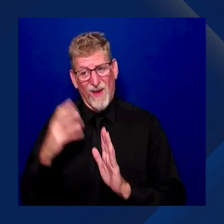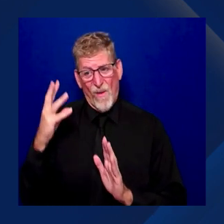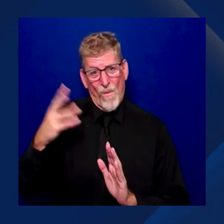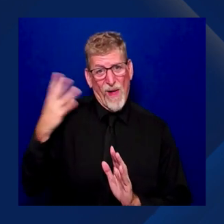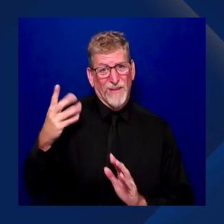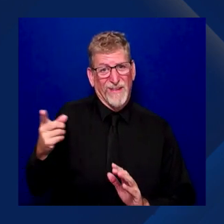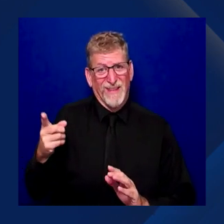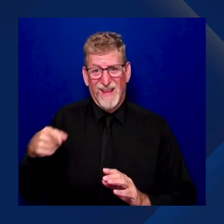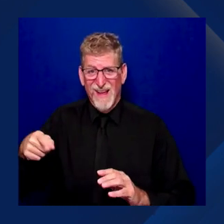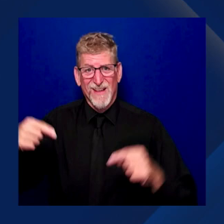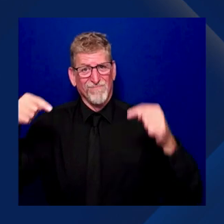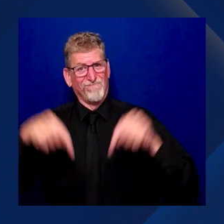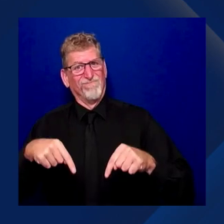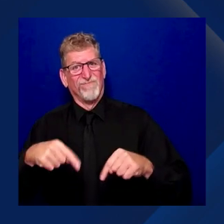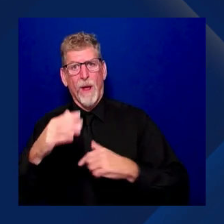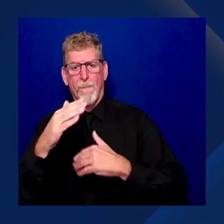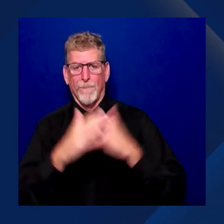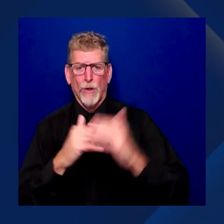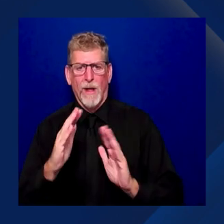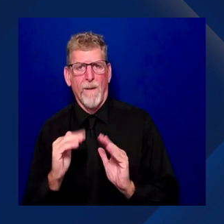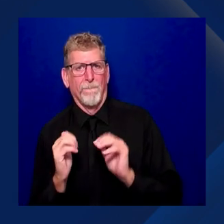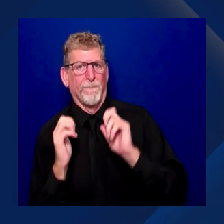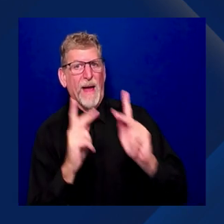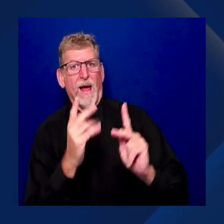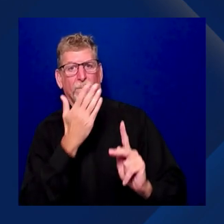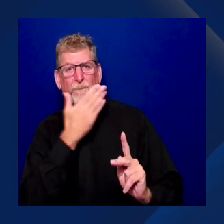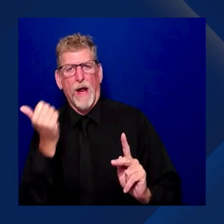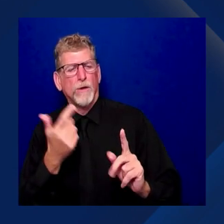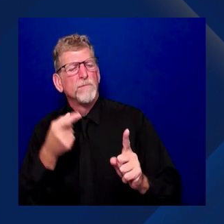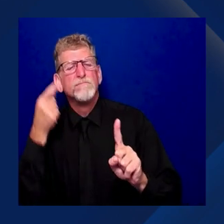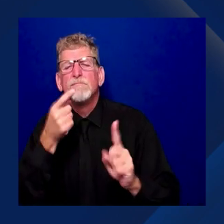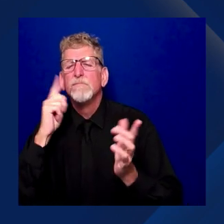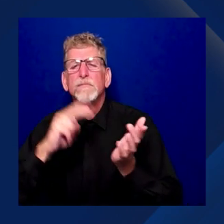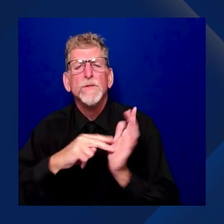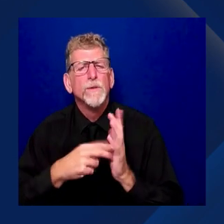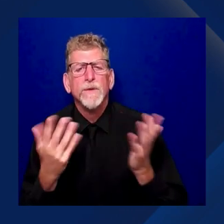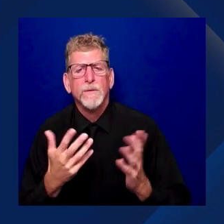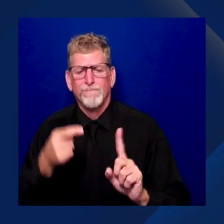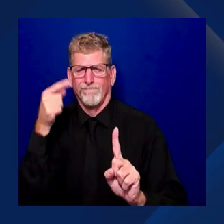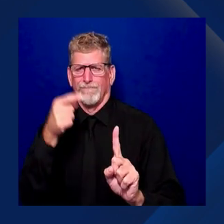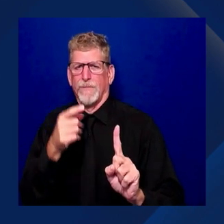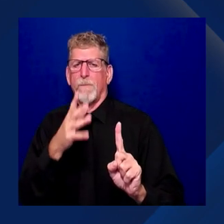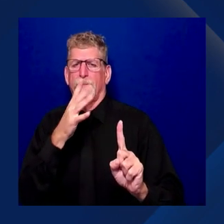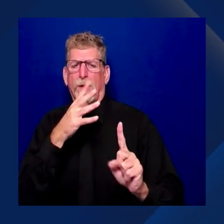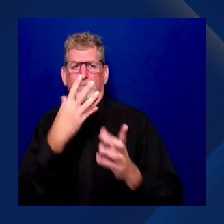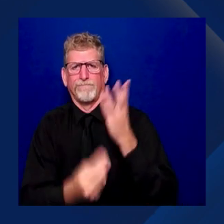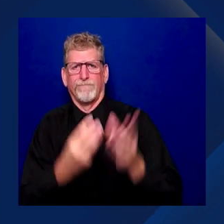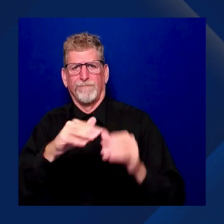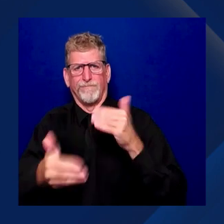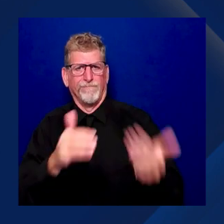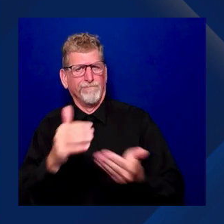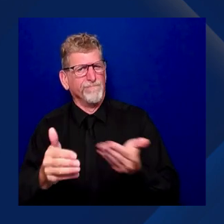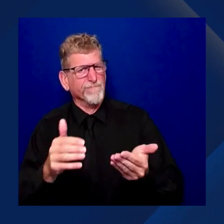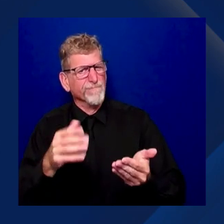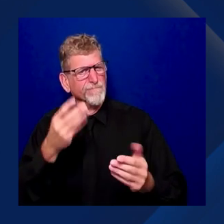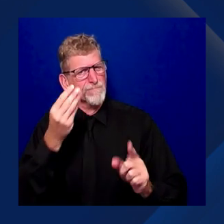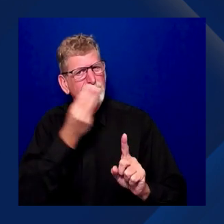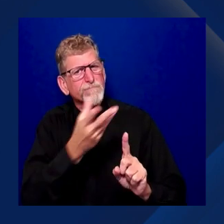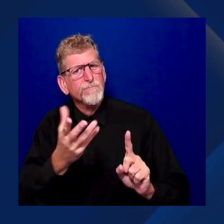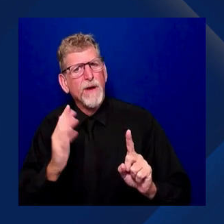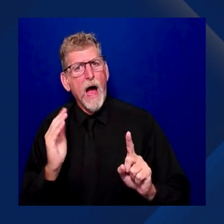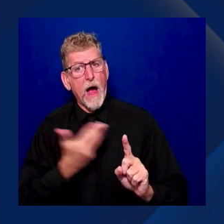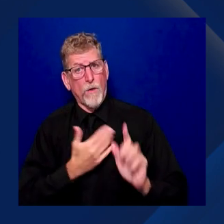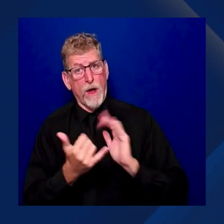mortality. It is unacceptable that our country has the worst maternal health death rate in the developed world, and it is